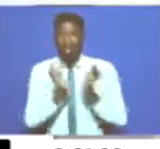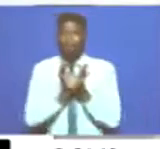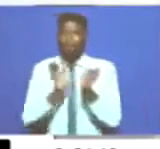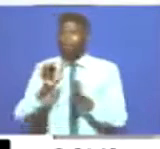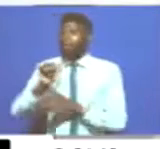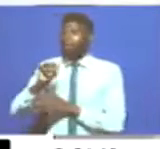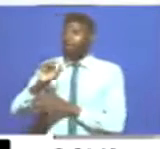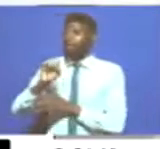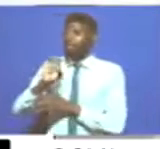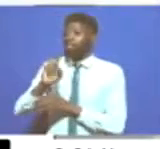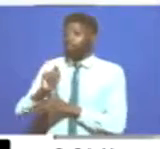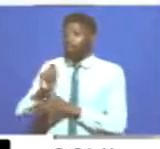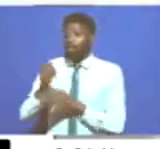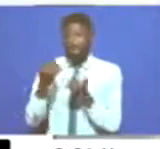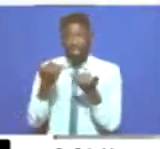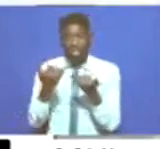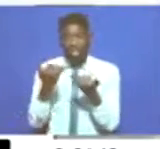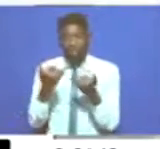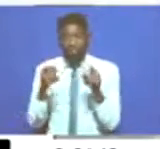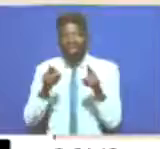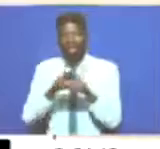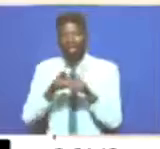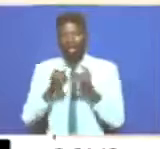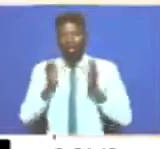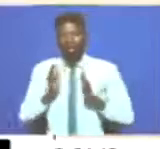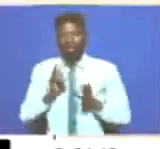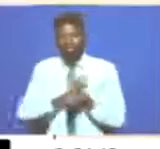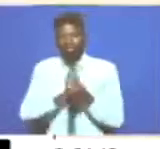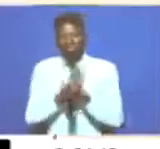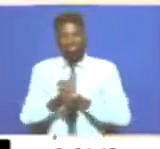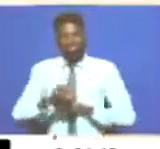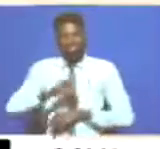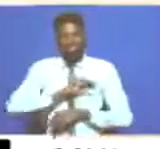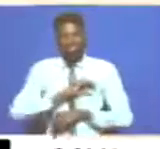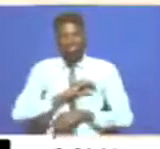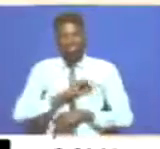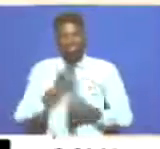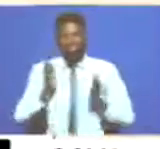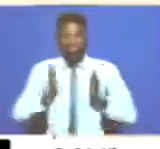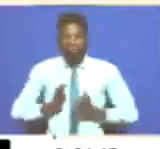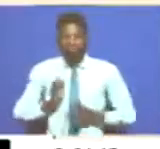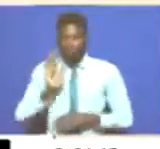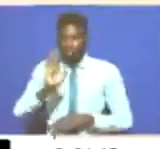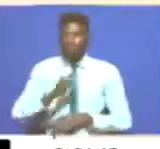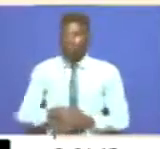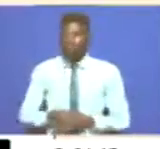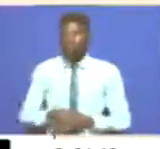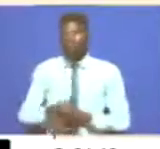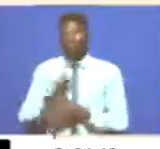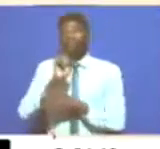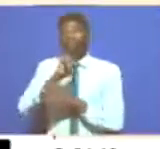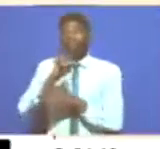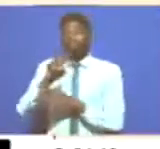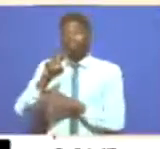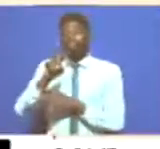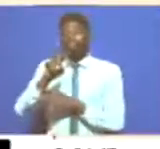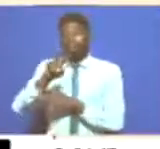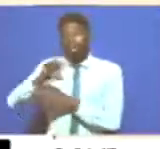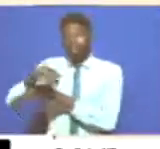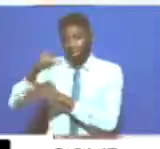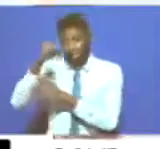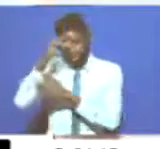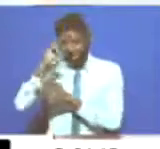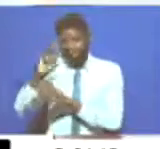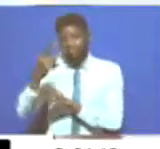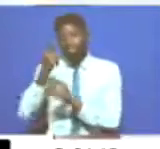now said to be in private hands. With 22 county governors already serving their second term and President